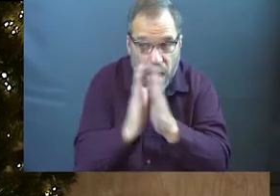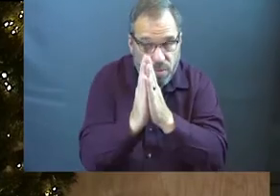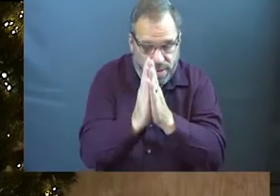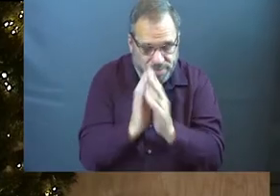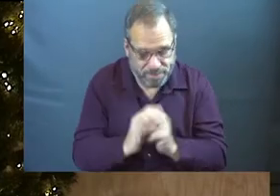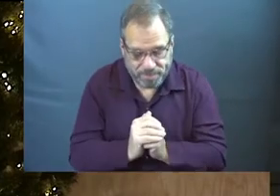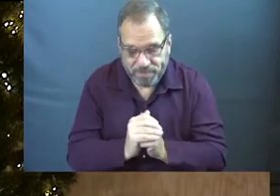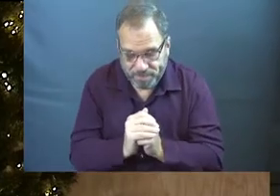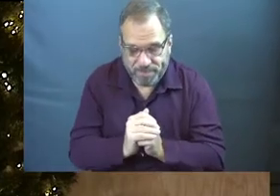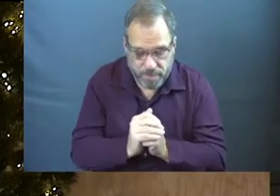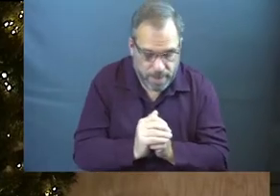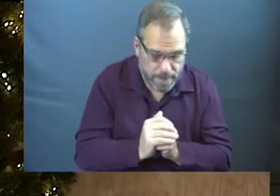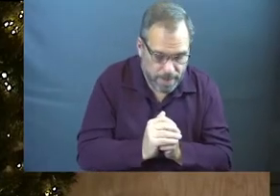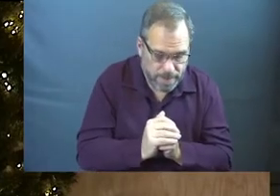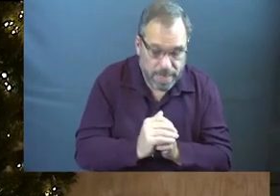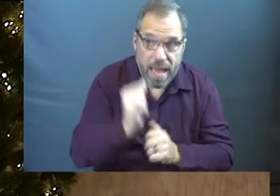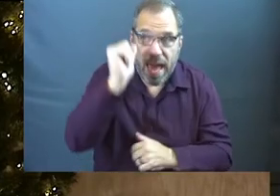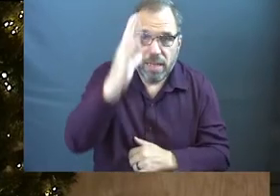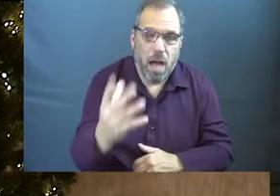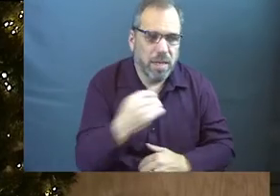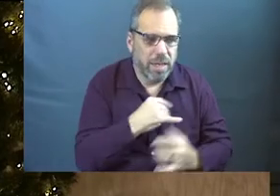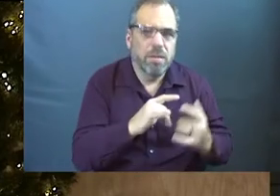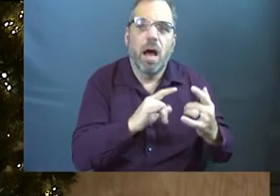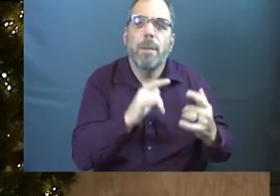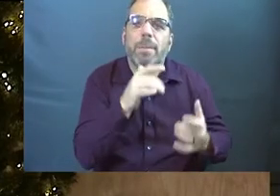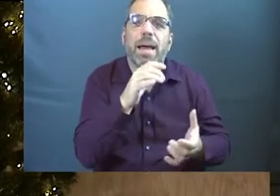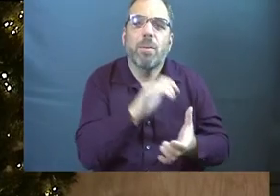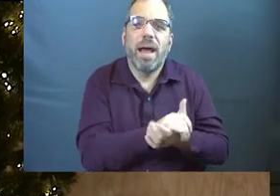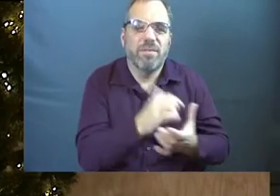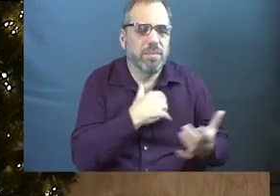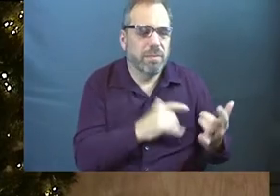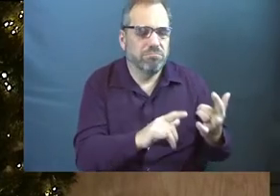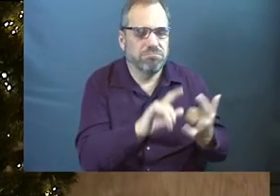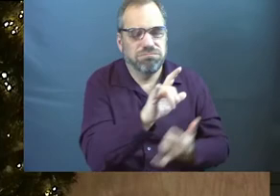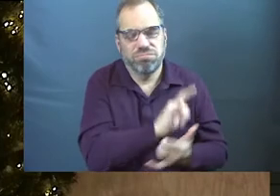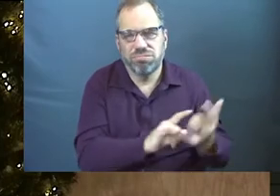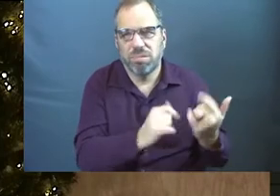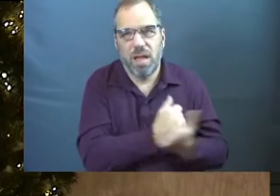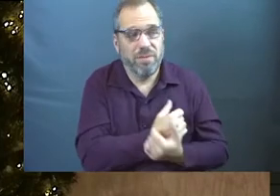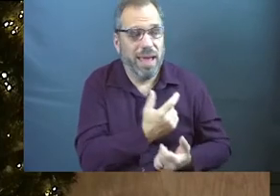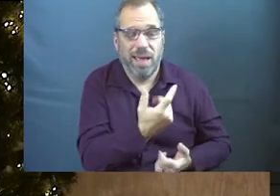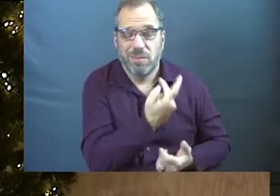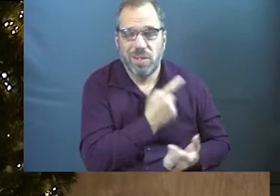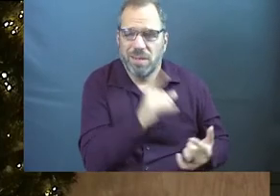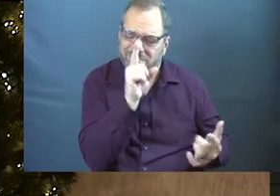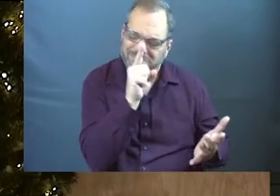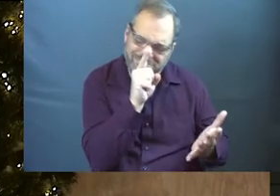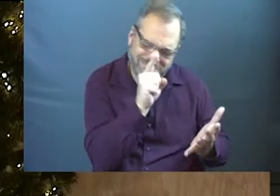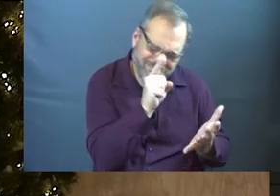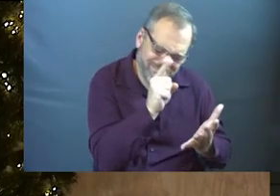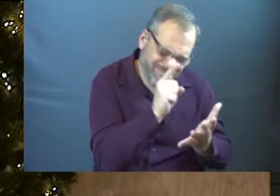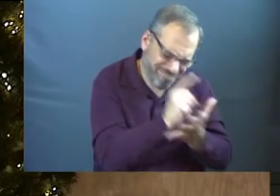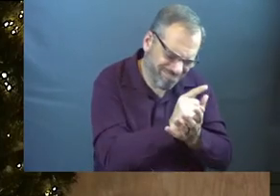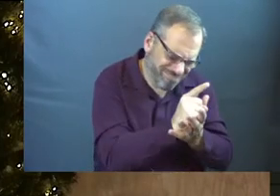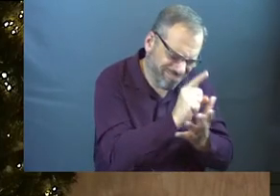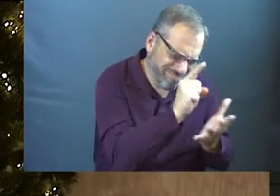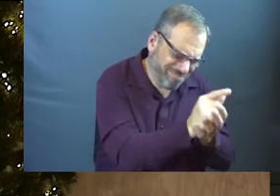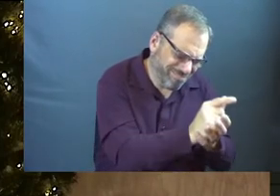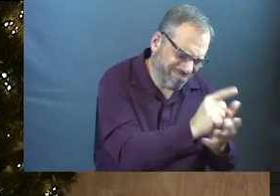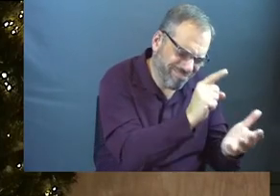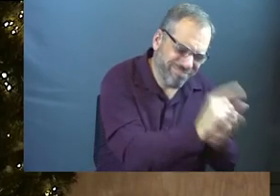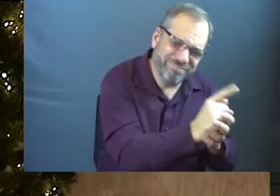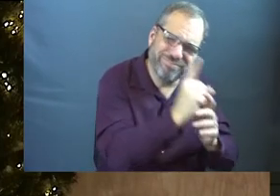praying. And God brought romantic love back into the marriage. And we're more in love after that situation than we'd ever been